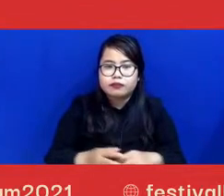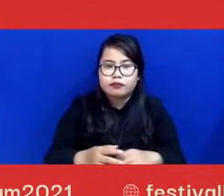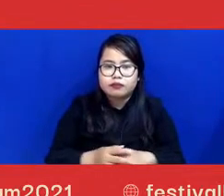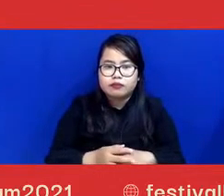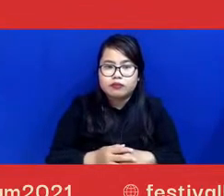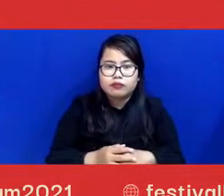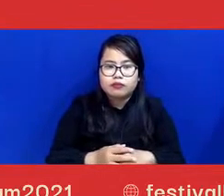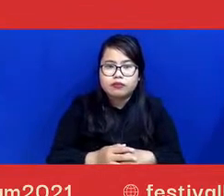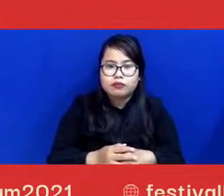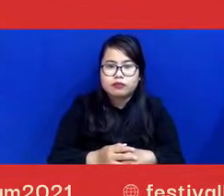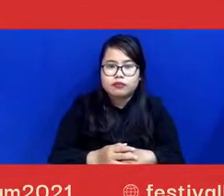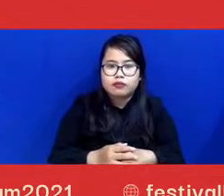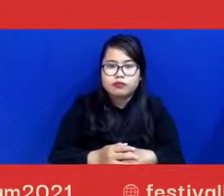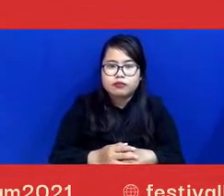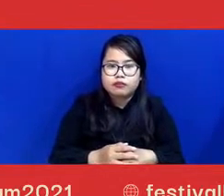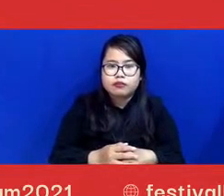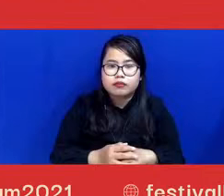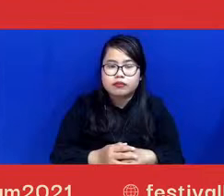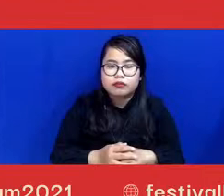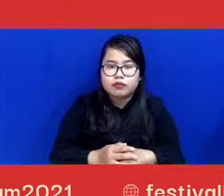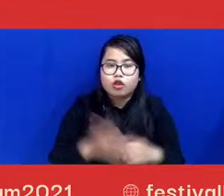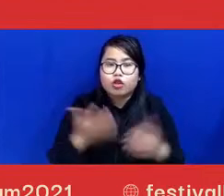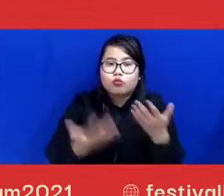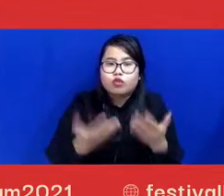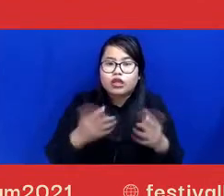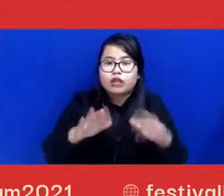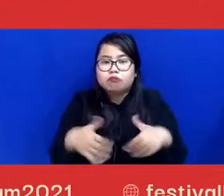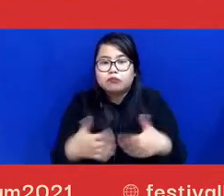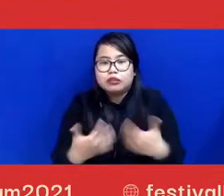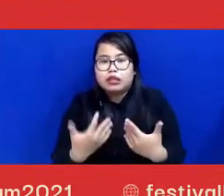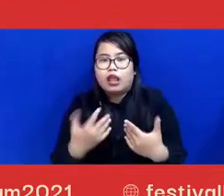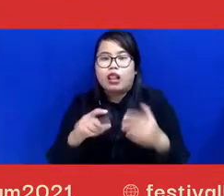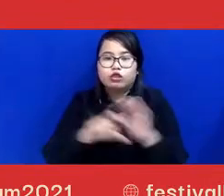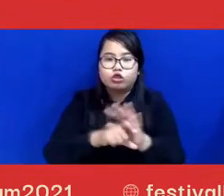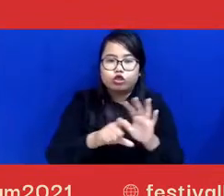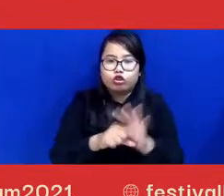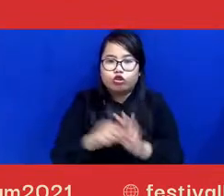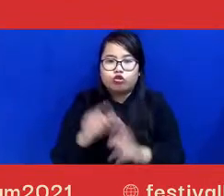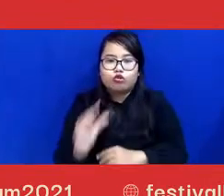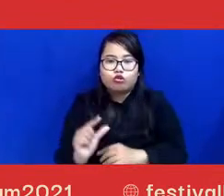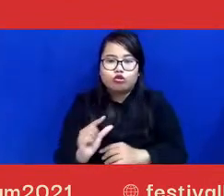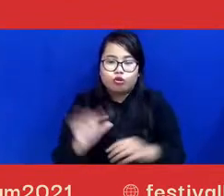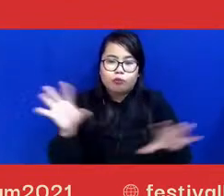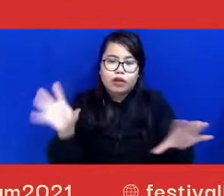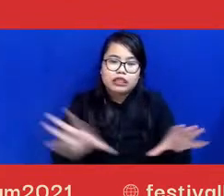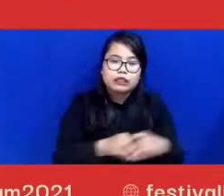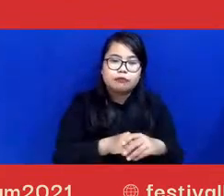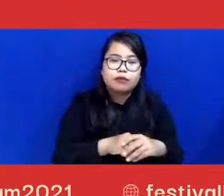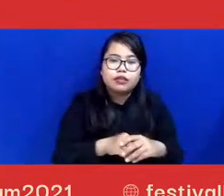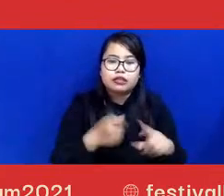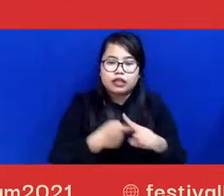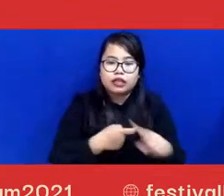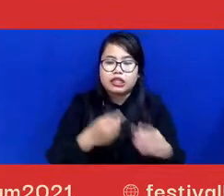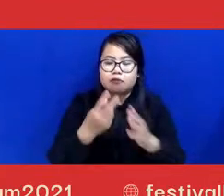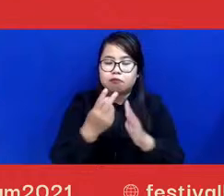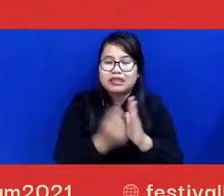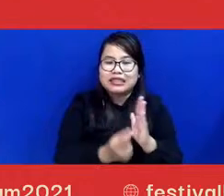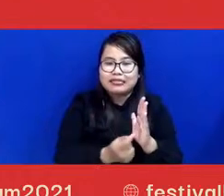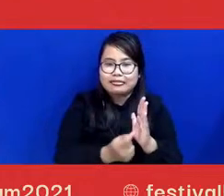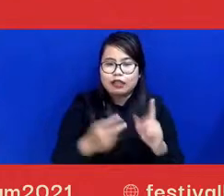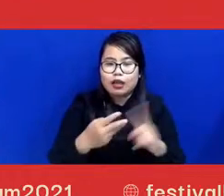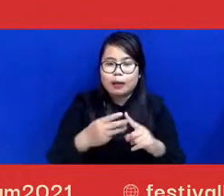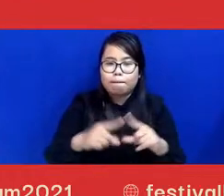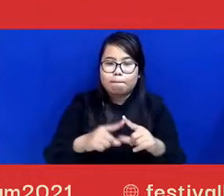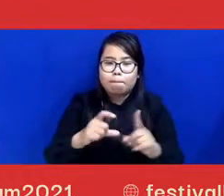like participatory budgeting, which is not easy. So in Gwangju City, and